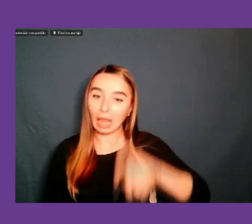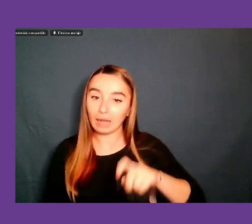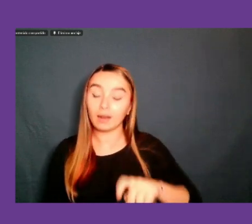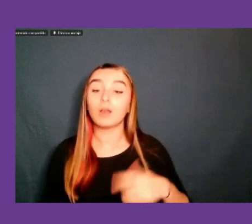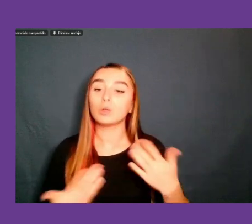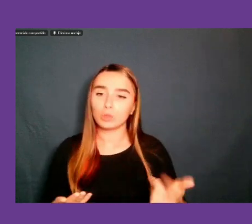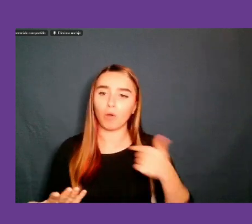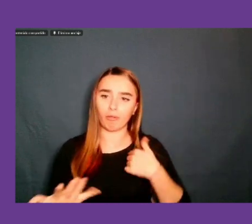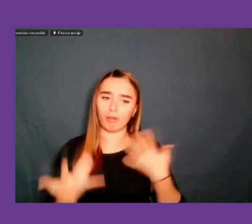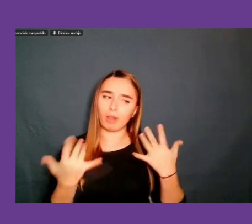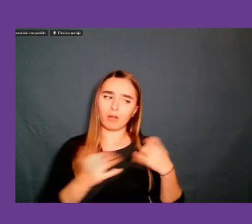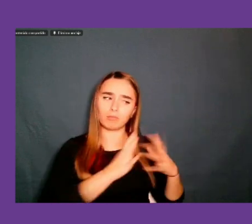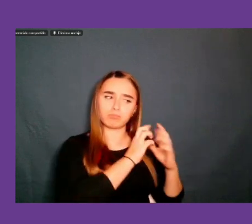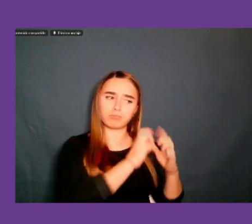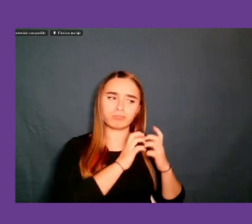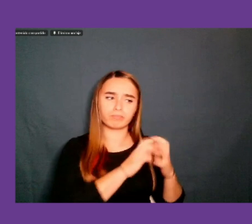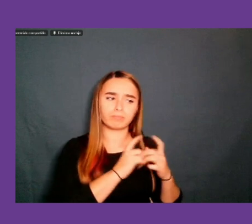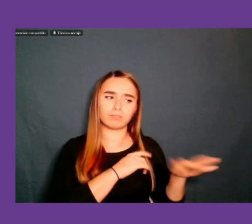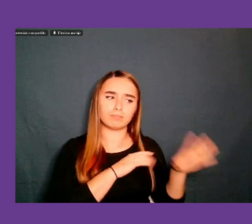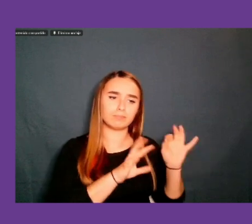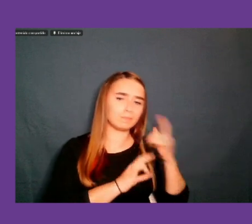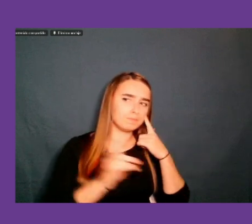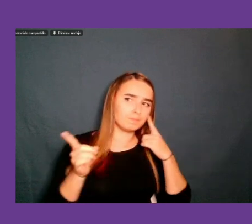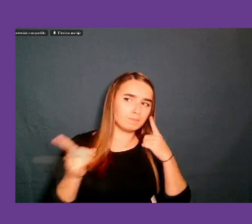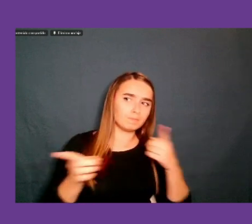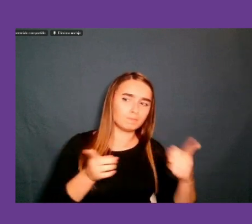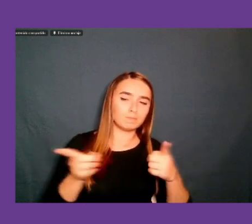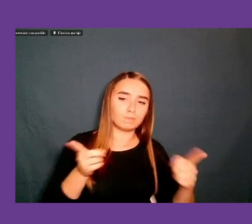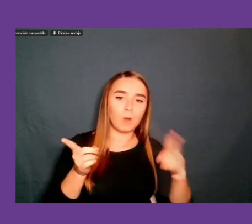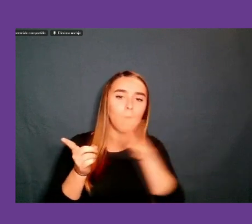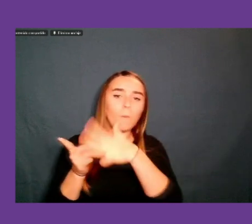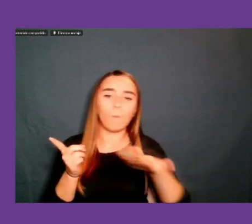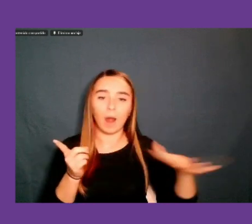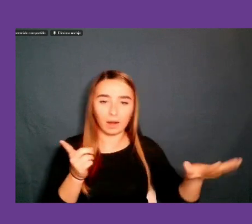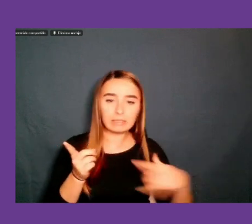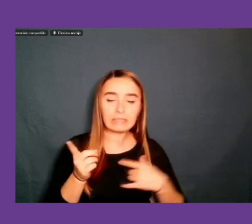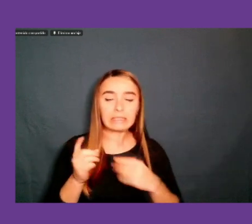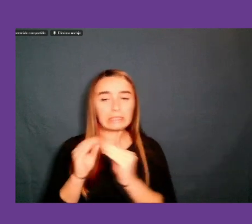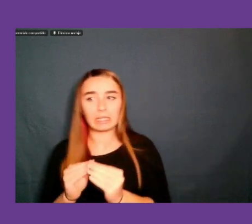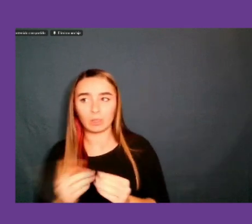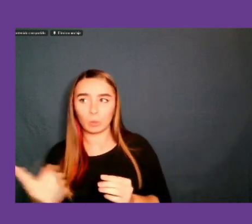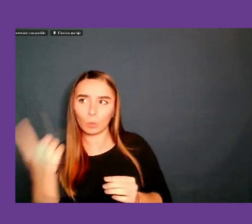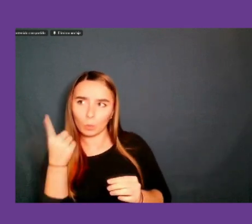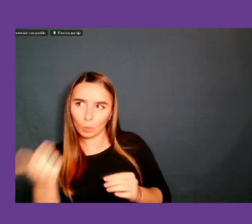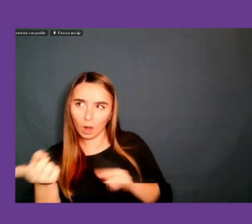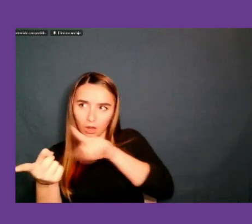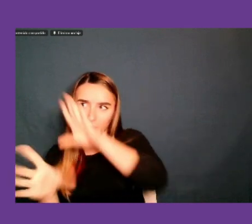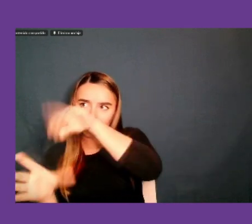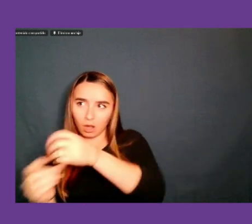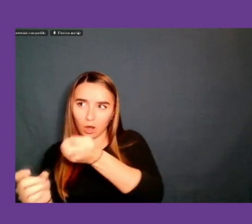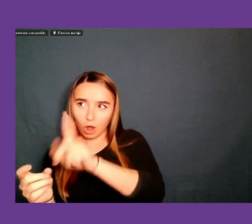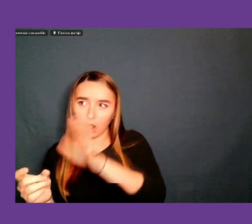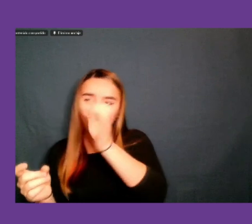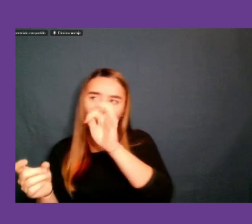need to decide where to put them. If only one standard in both of them, in any case, there should